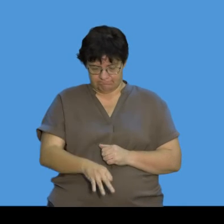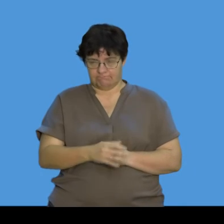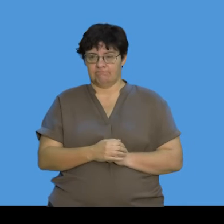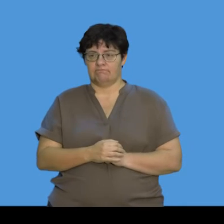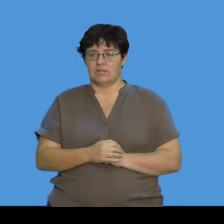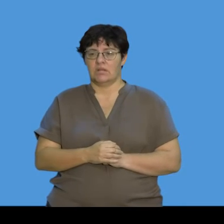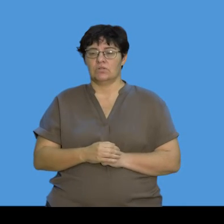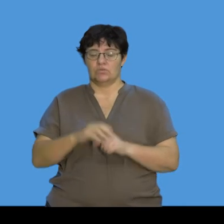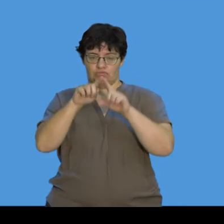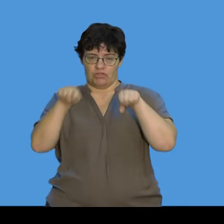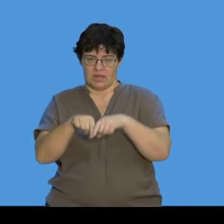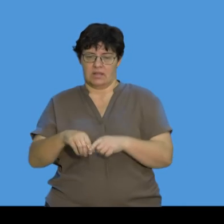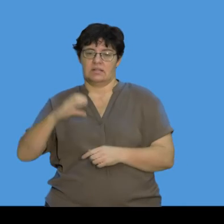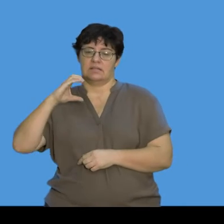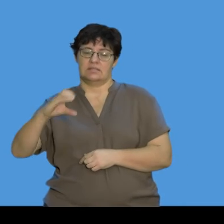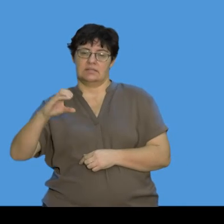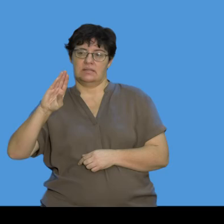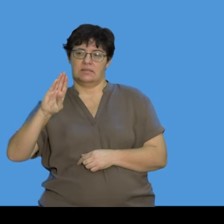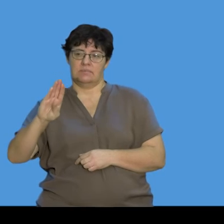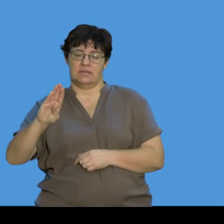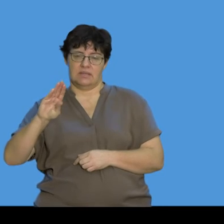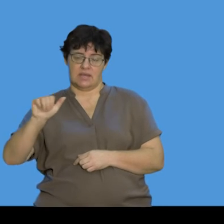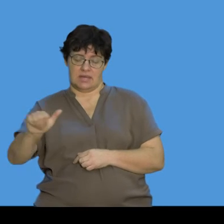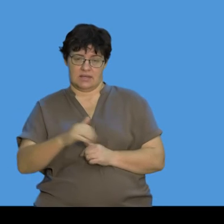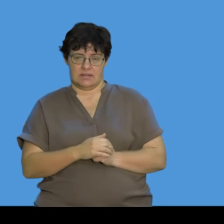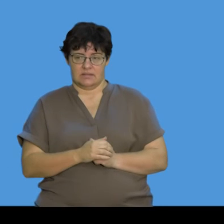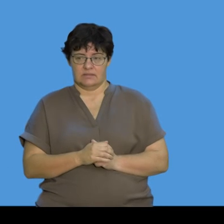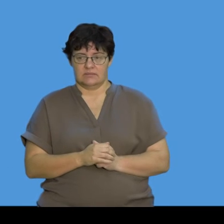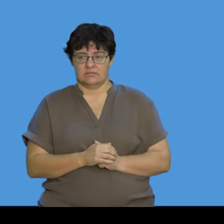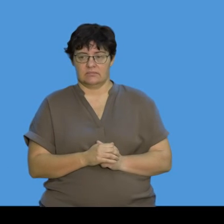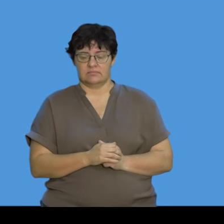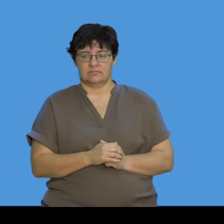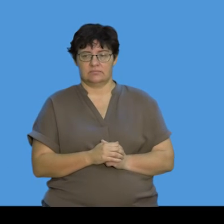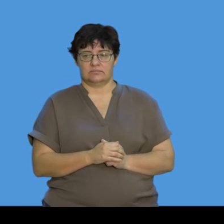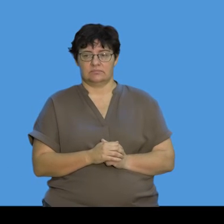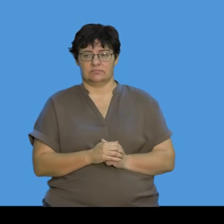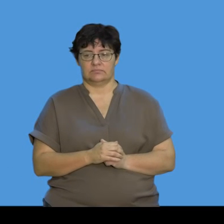ABP is similar to triangle